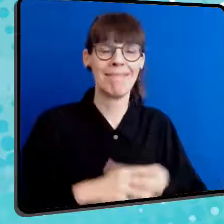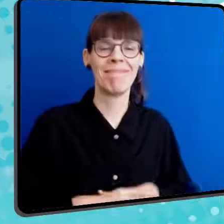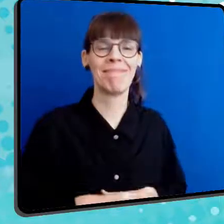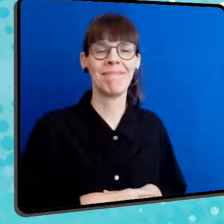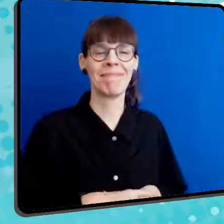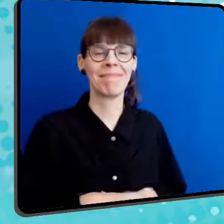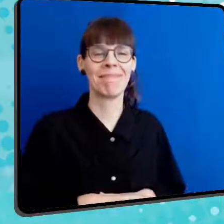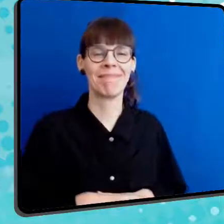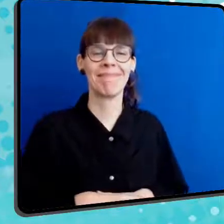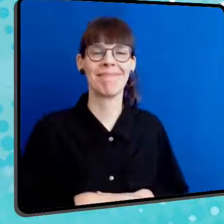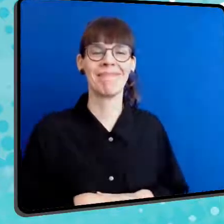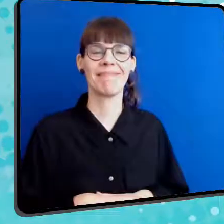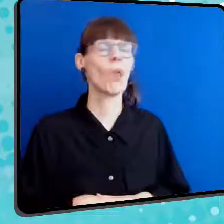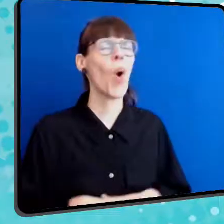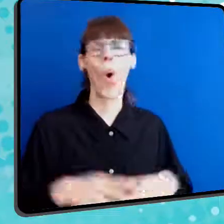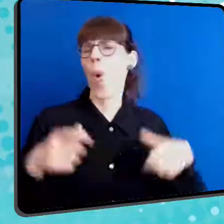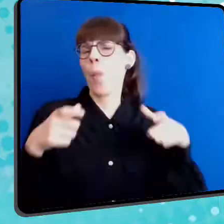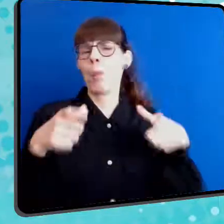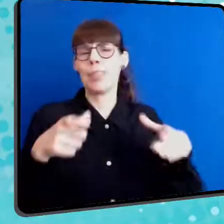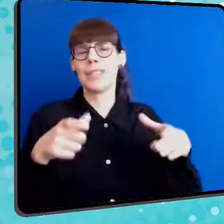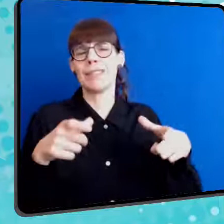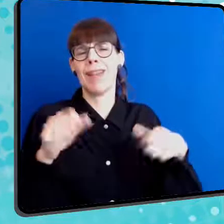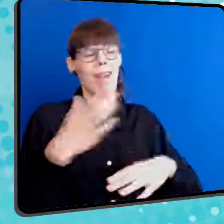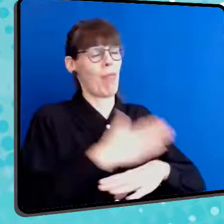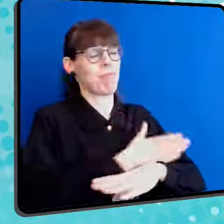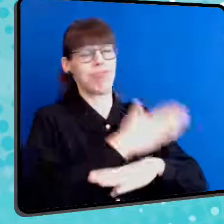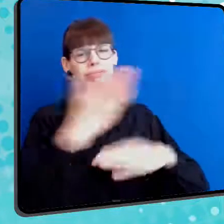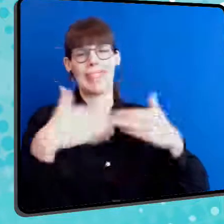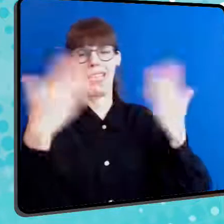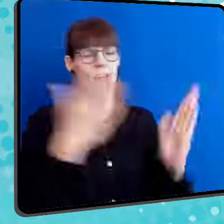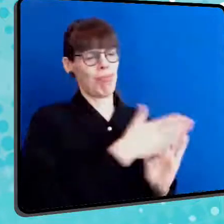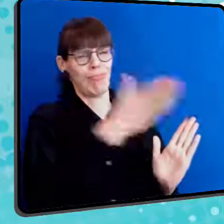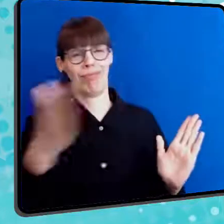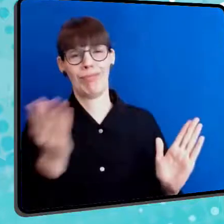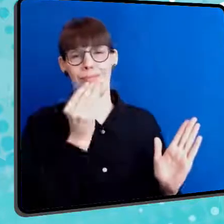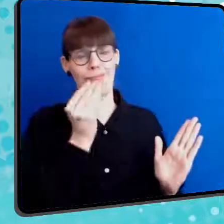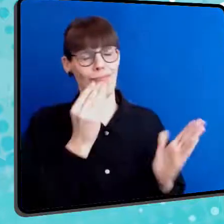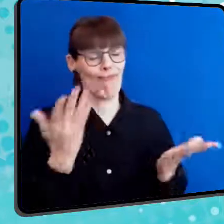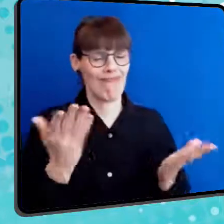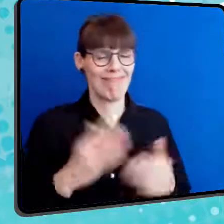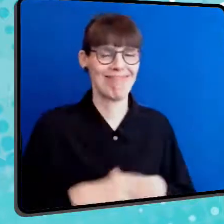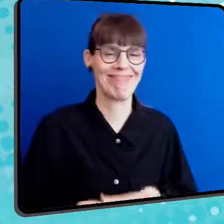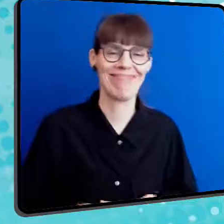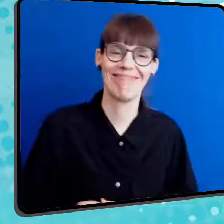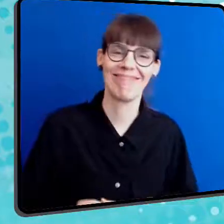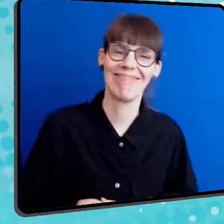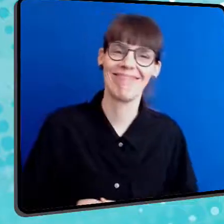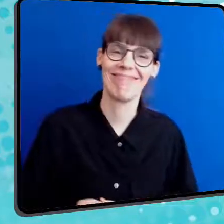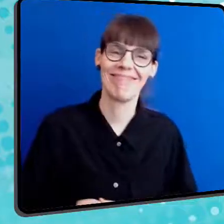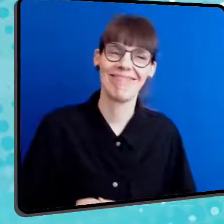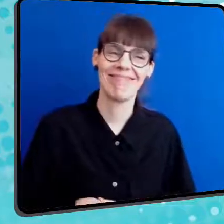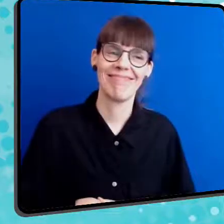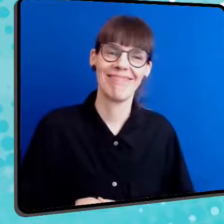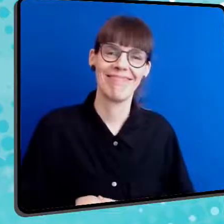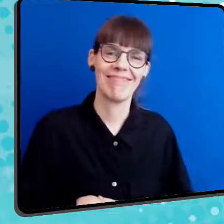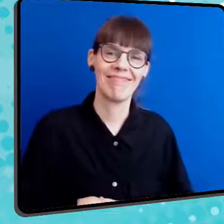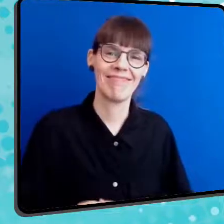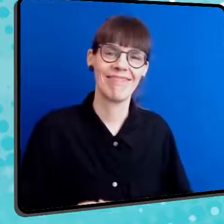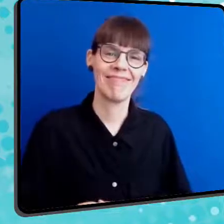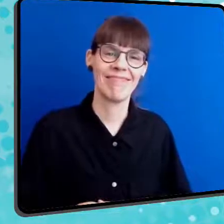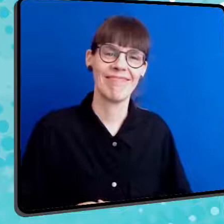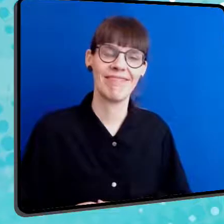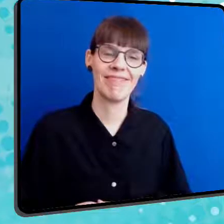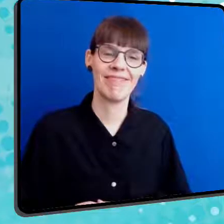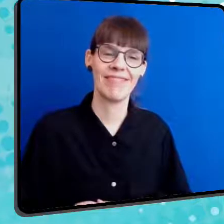Pizza's I an can anytime snack. It's good. It's an anytime snack. Cool. So, but we are